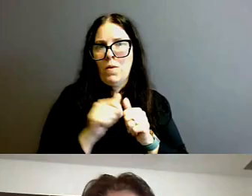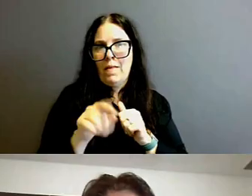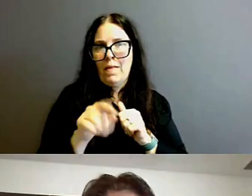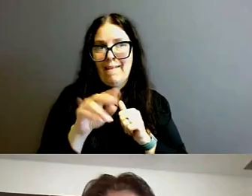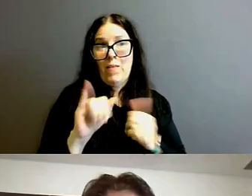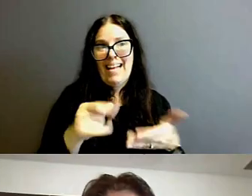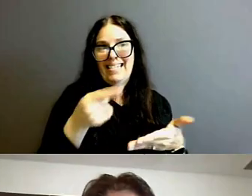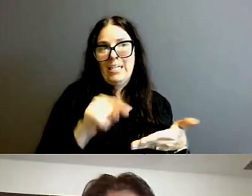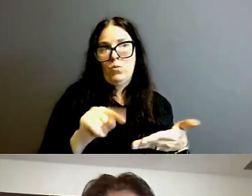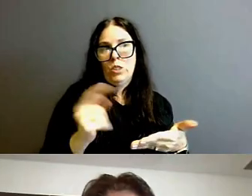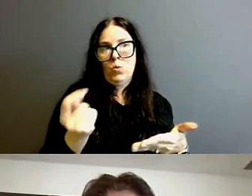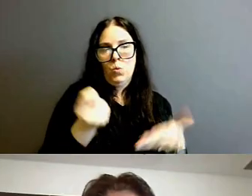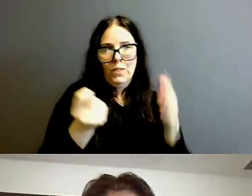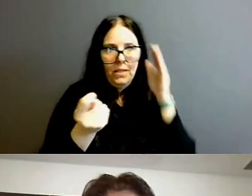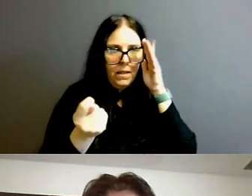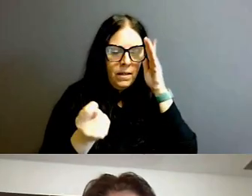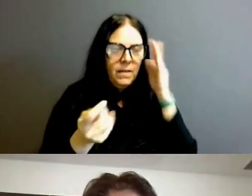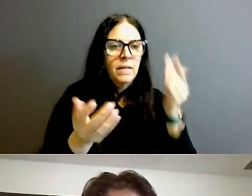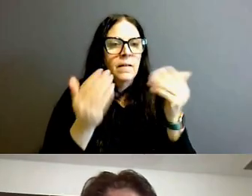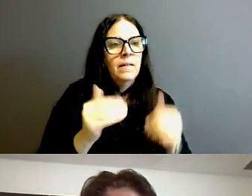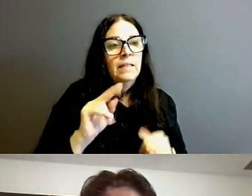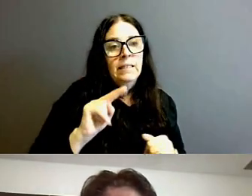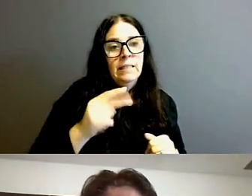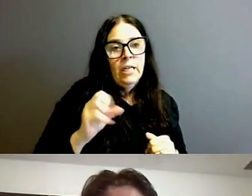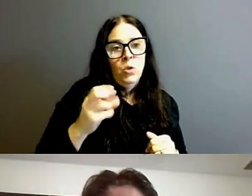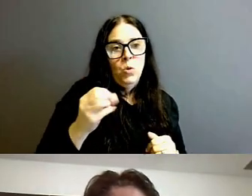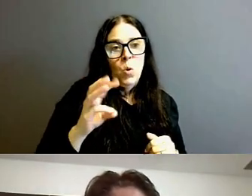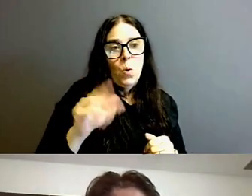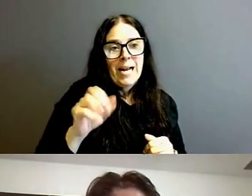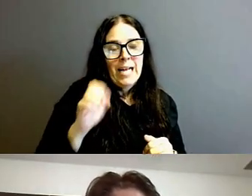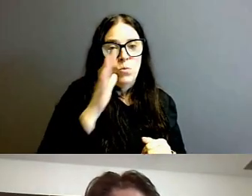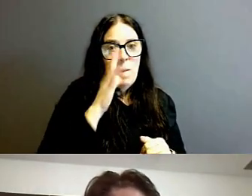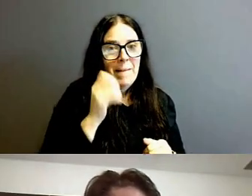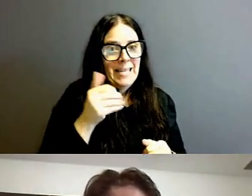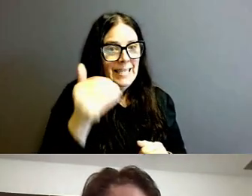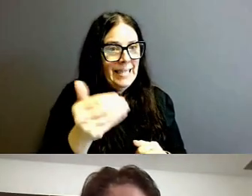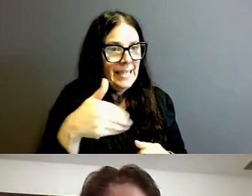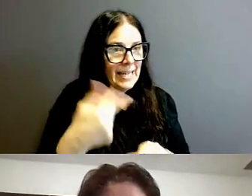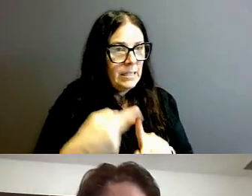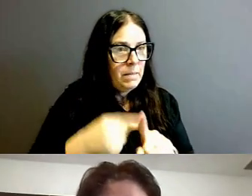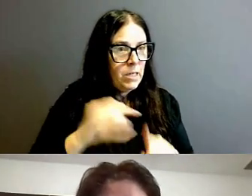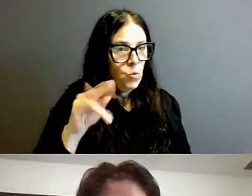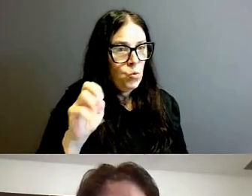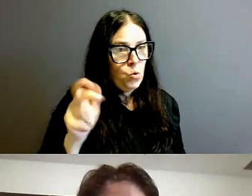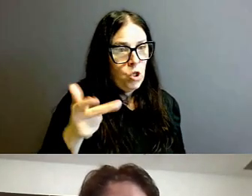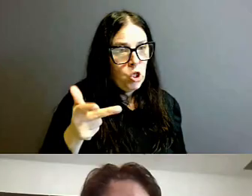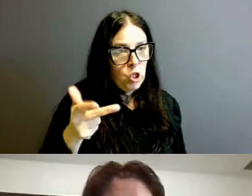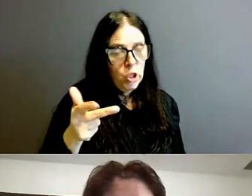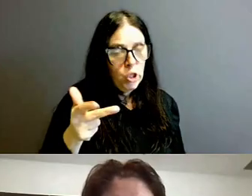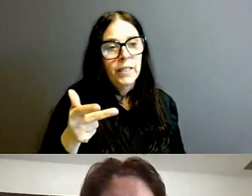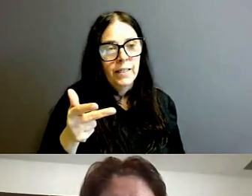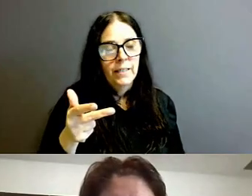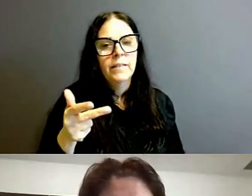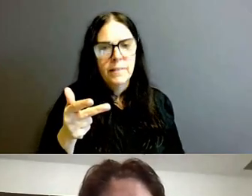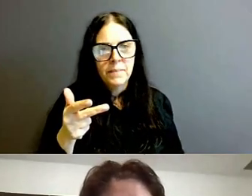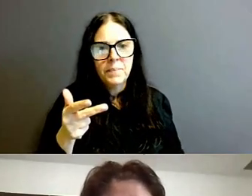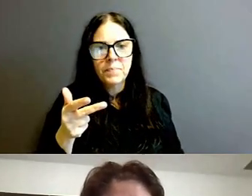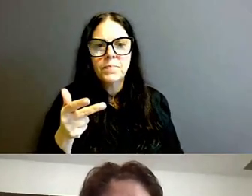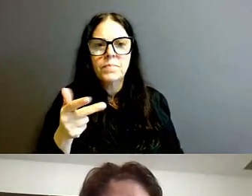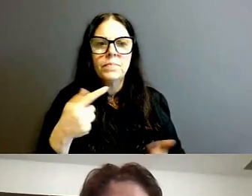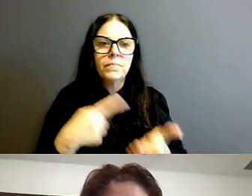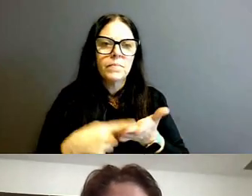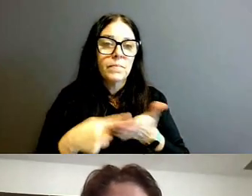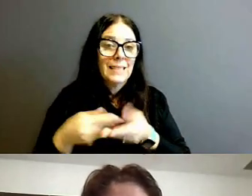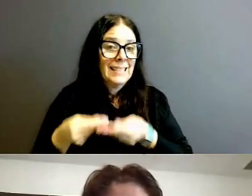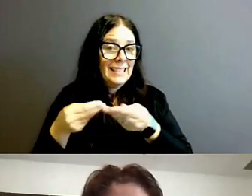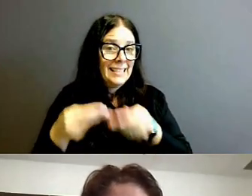on Tuesday. Our second showcase, which is happening in a month on June 3rd, we'll be looking at succession planning,